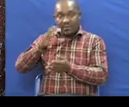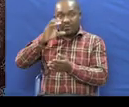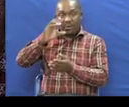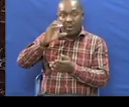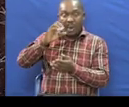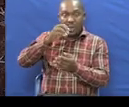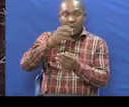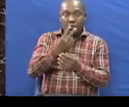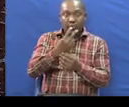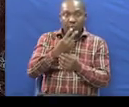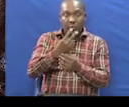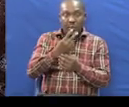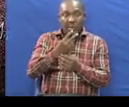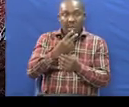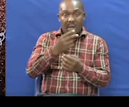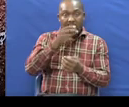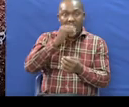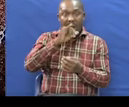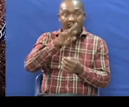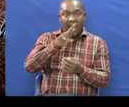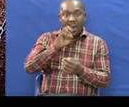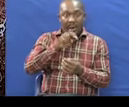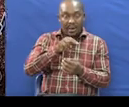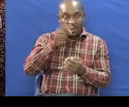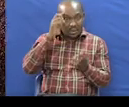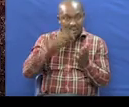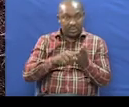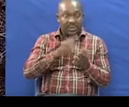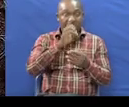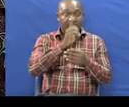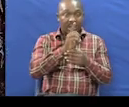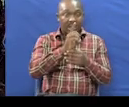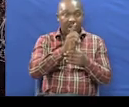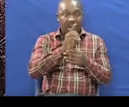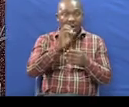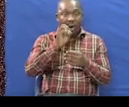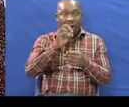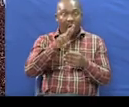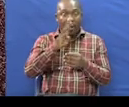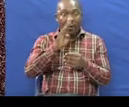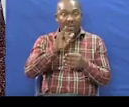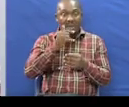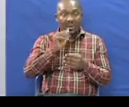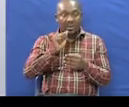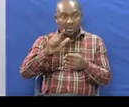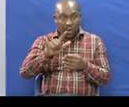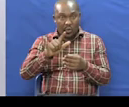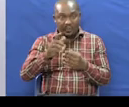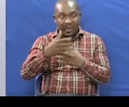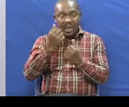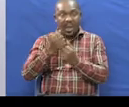it seems that the d orbital has 9 electrons, which qualify the definition